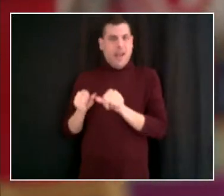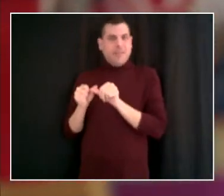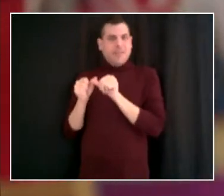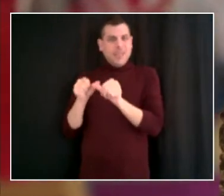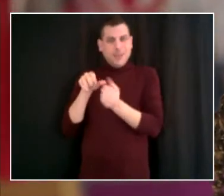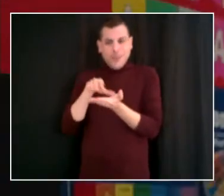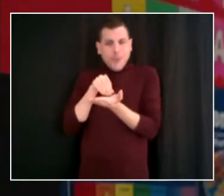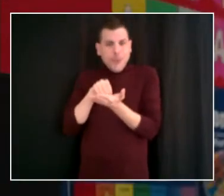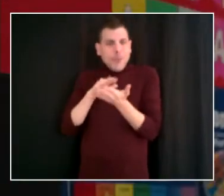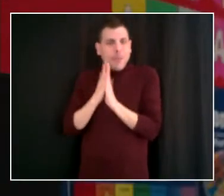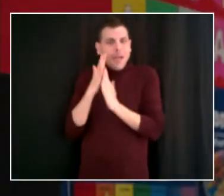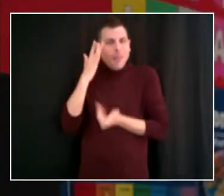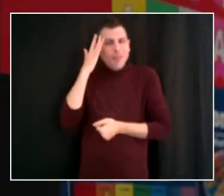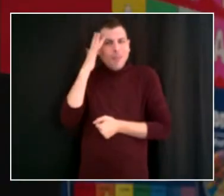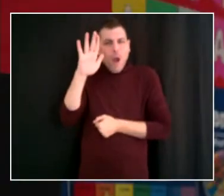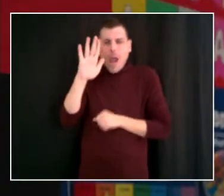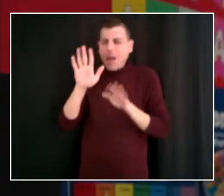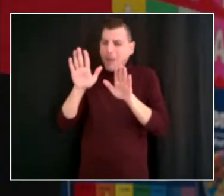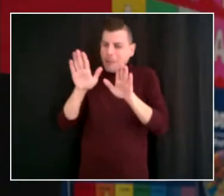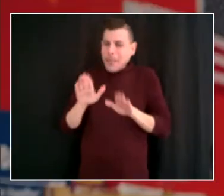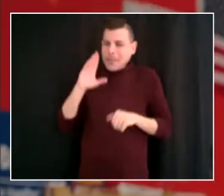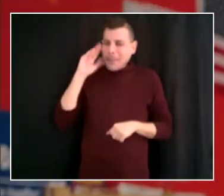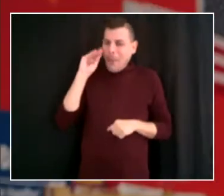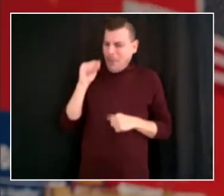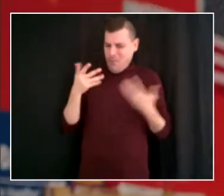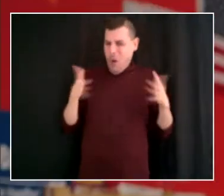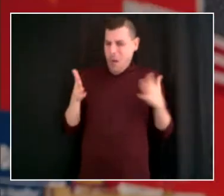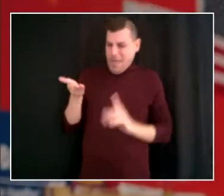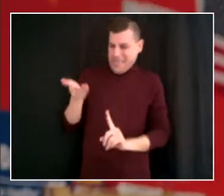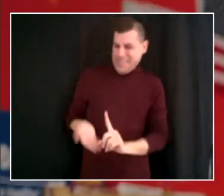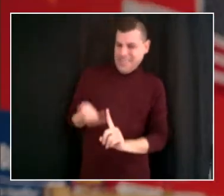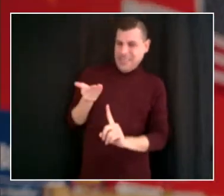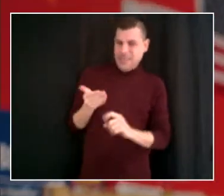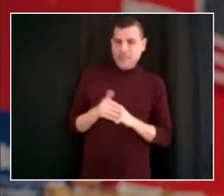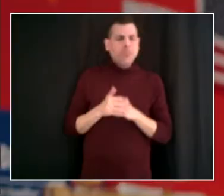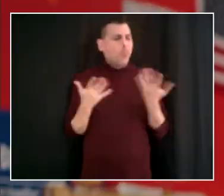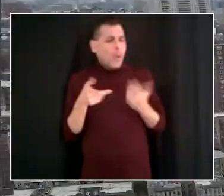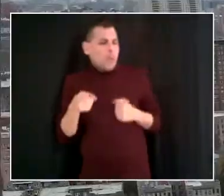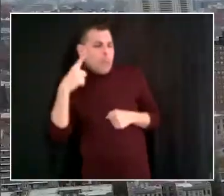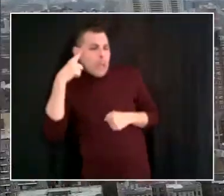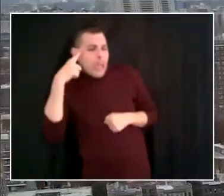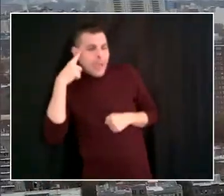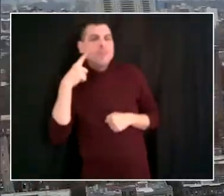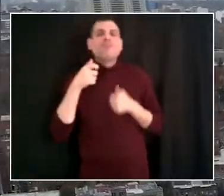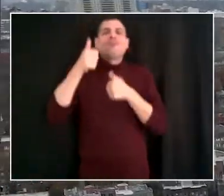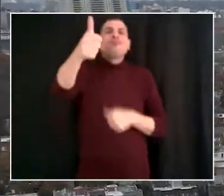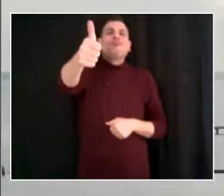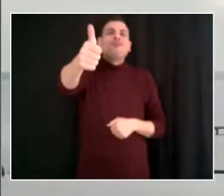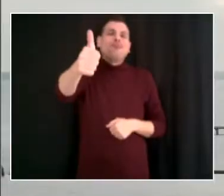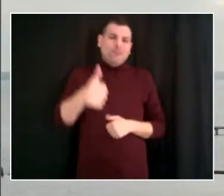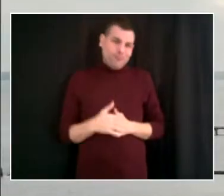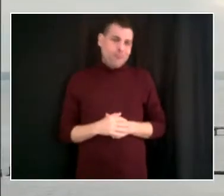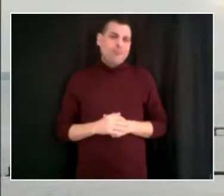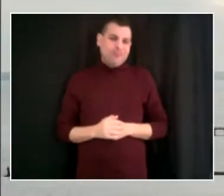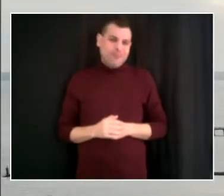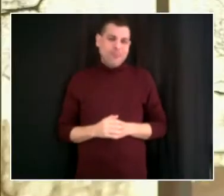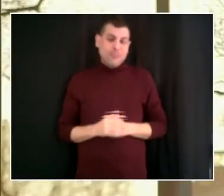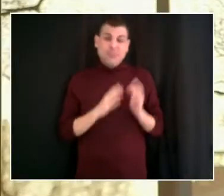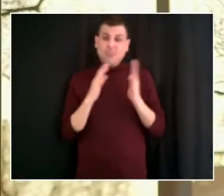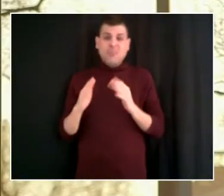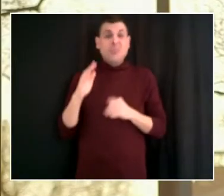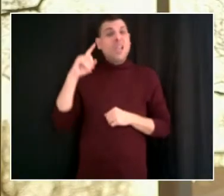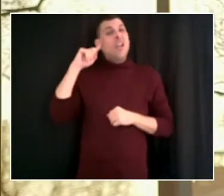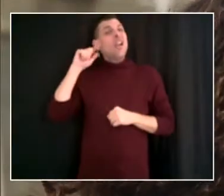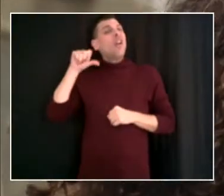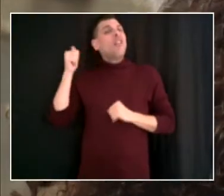boy that he is. What do you think about that, Elijah? New York is so diverse. There's so much